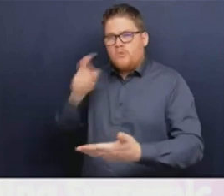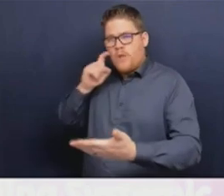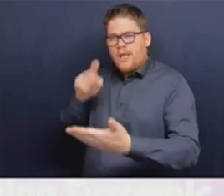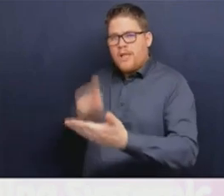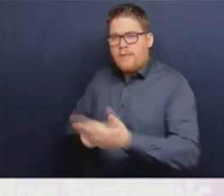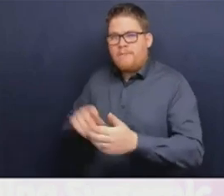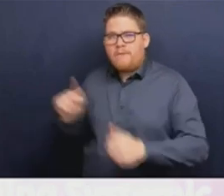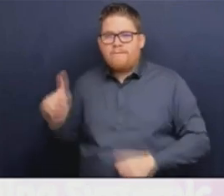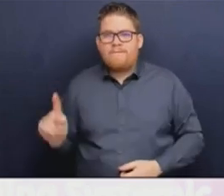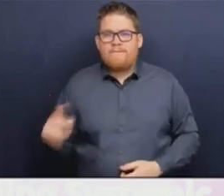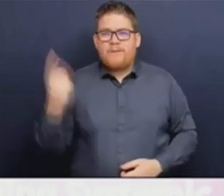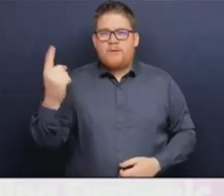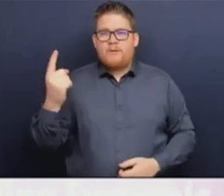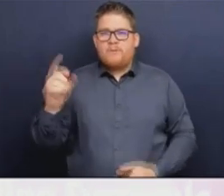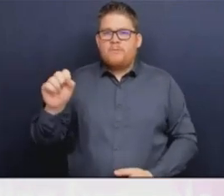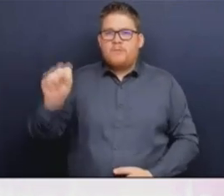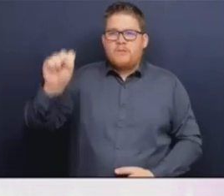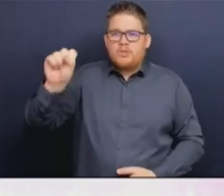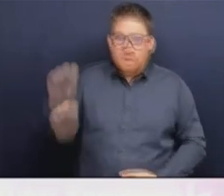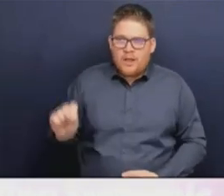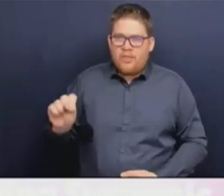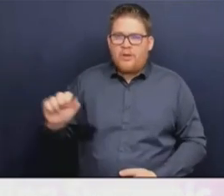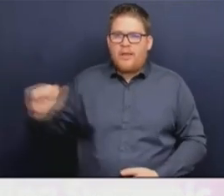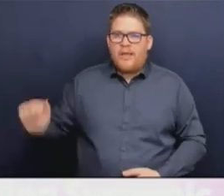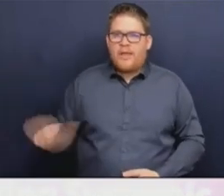that legislation.